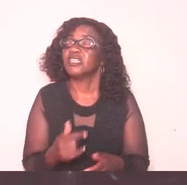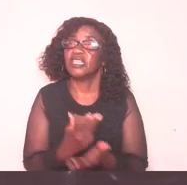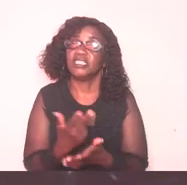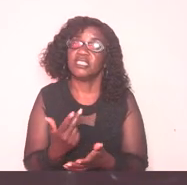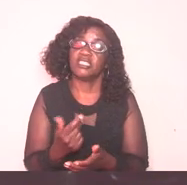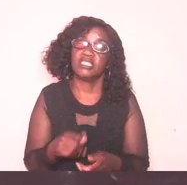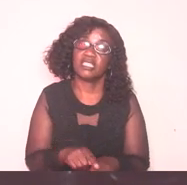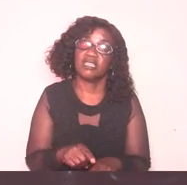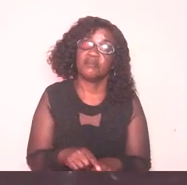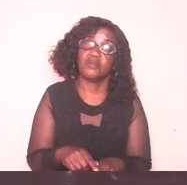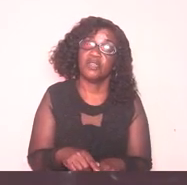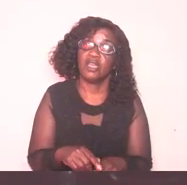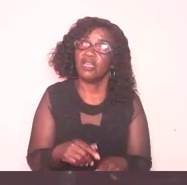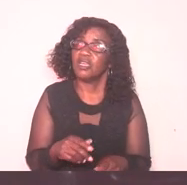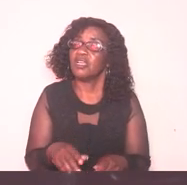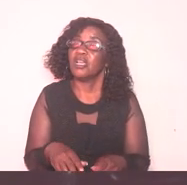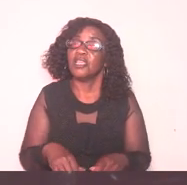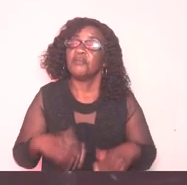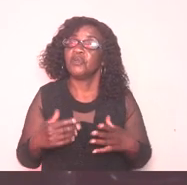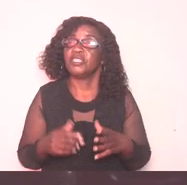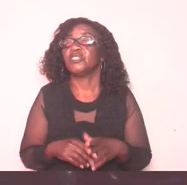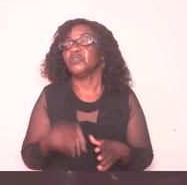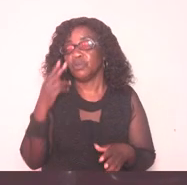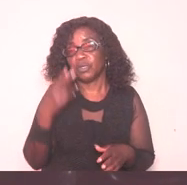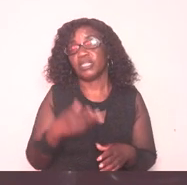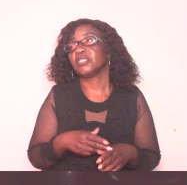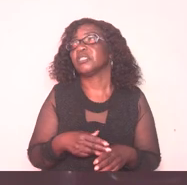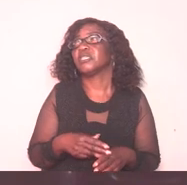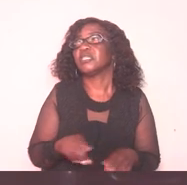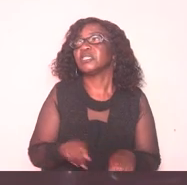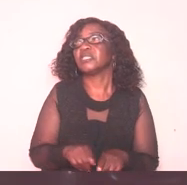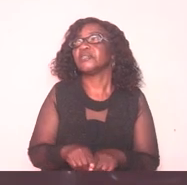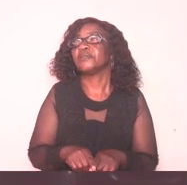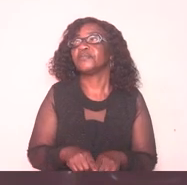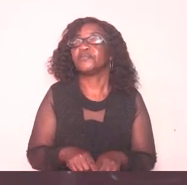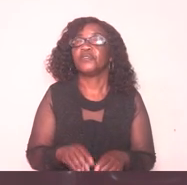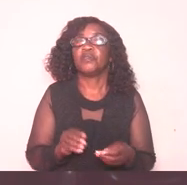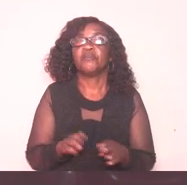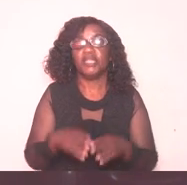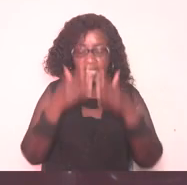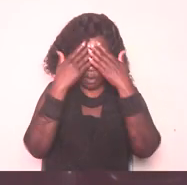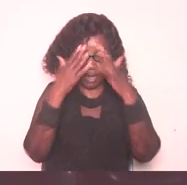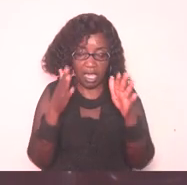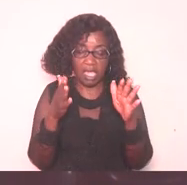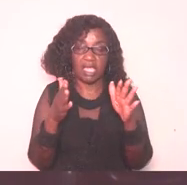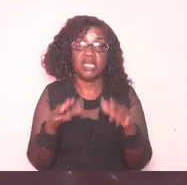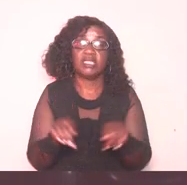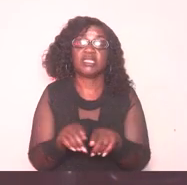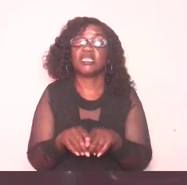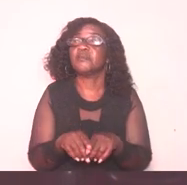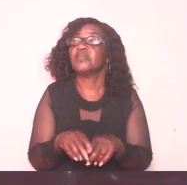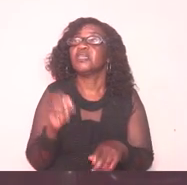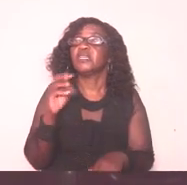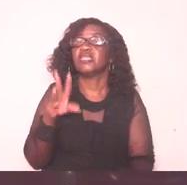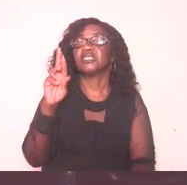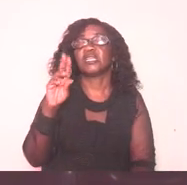ready to engage. Now, the important aspect that we need to look at is to ensure that they are made aware to learn about their sexuality through